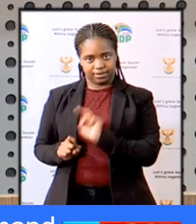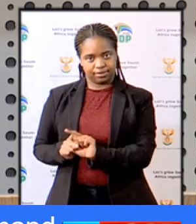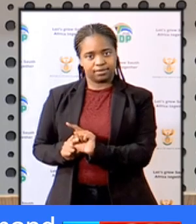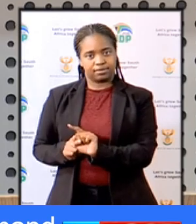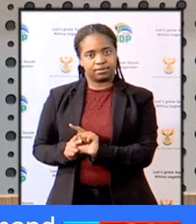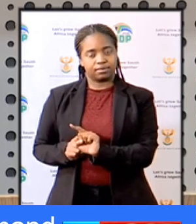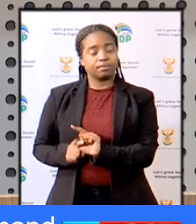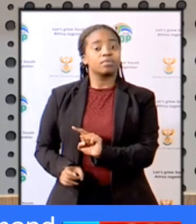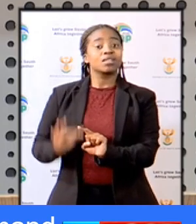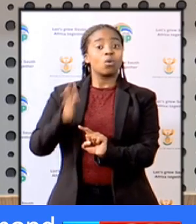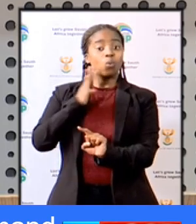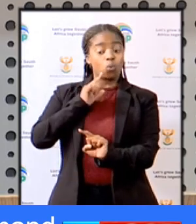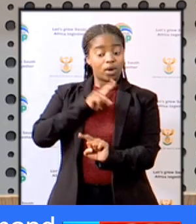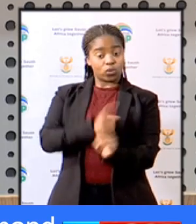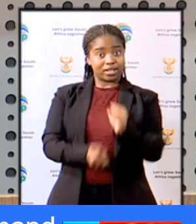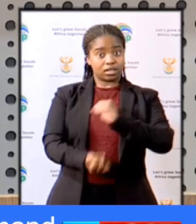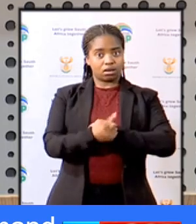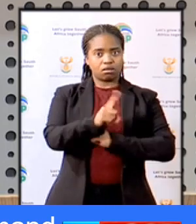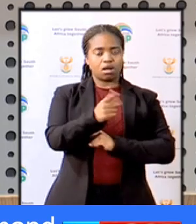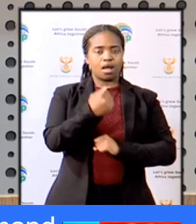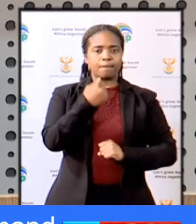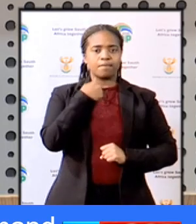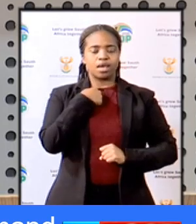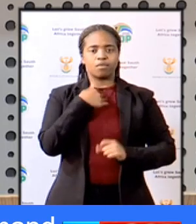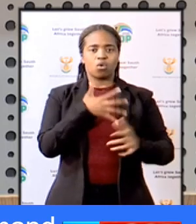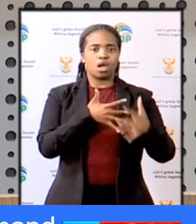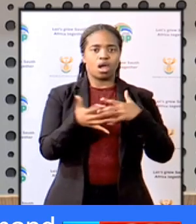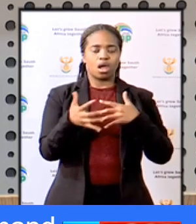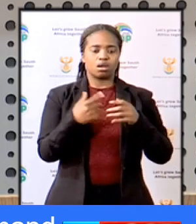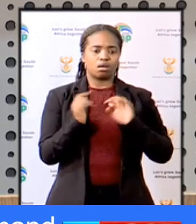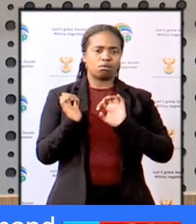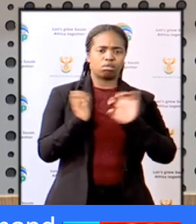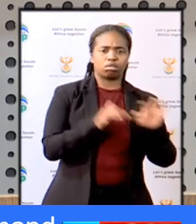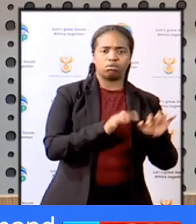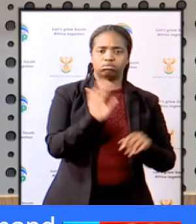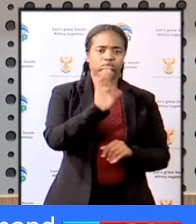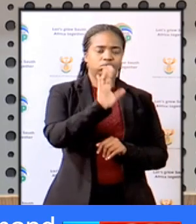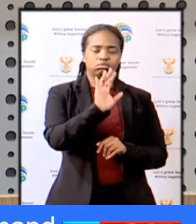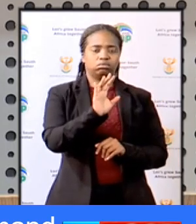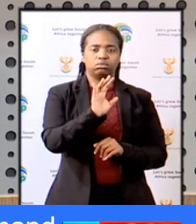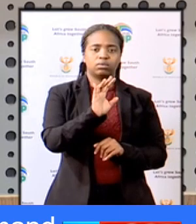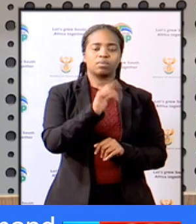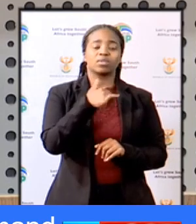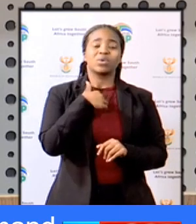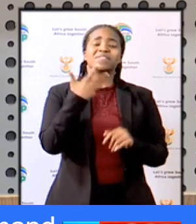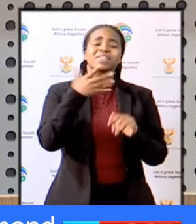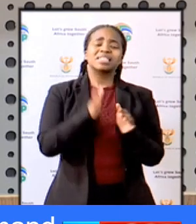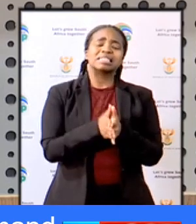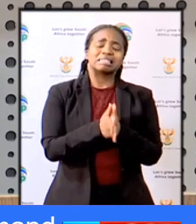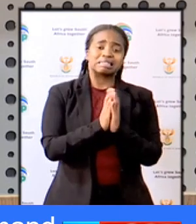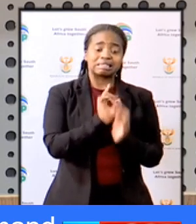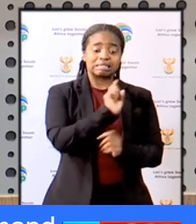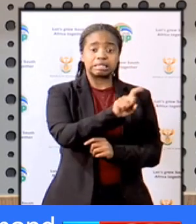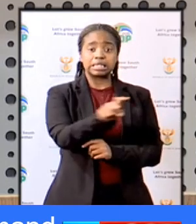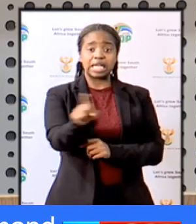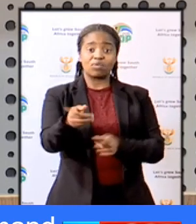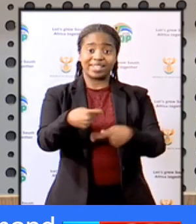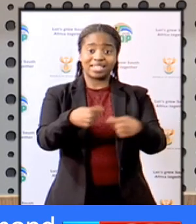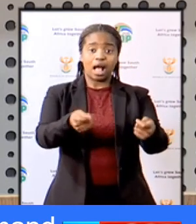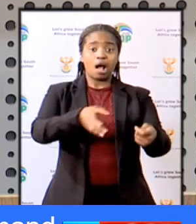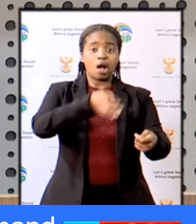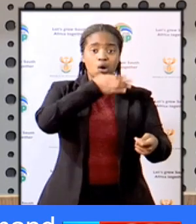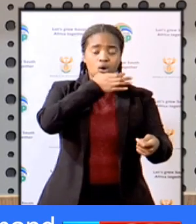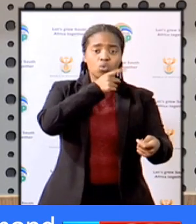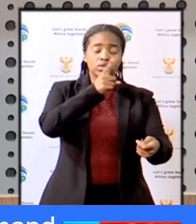number of persons who come to any one place. We have asked the industry, we've said to them, we can